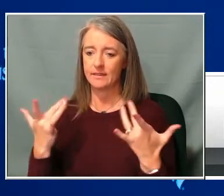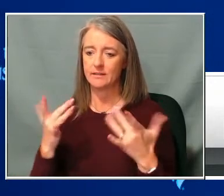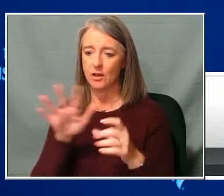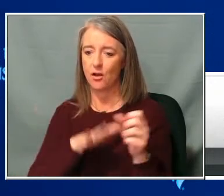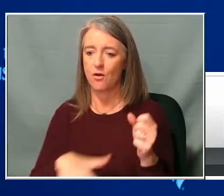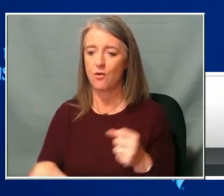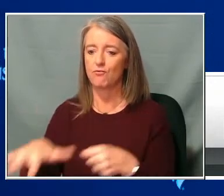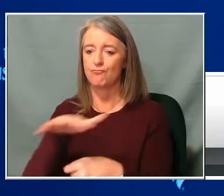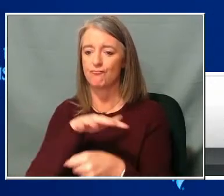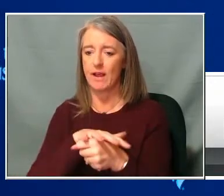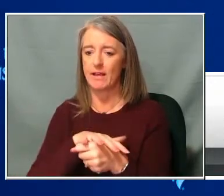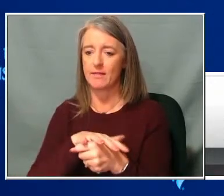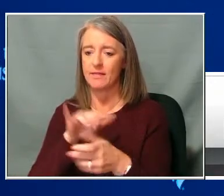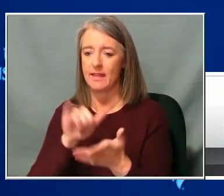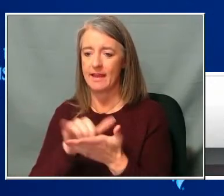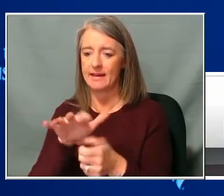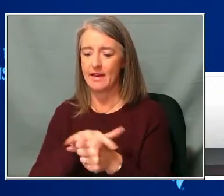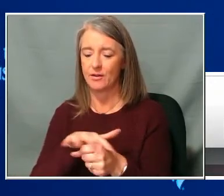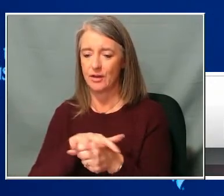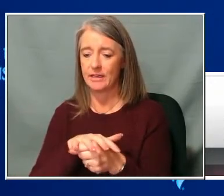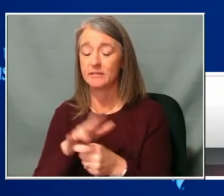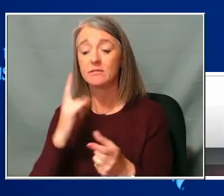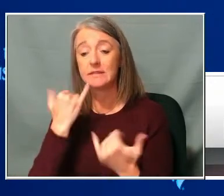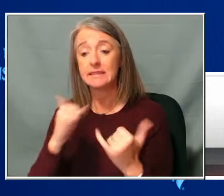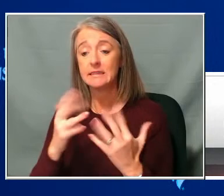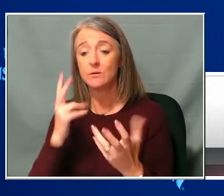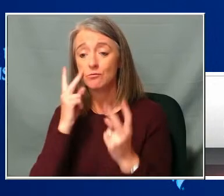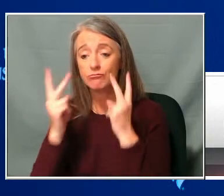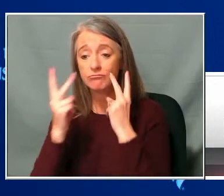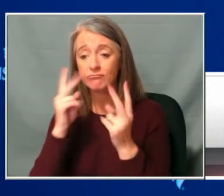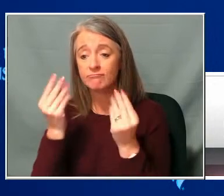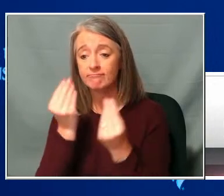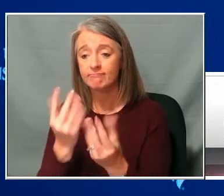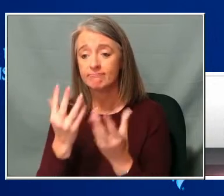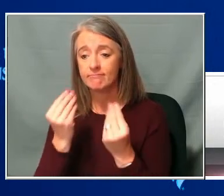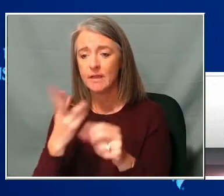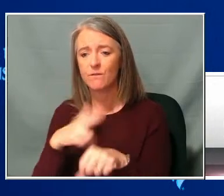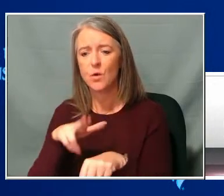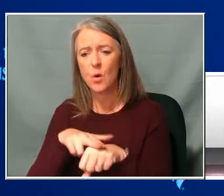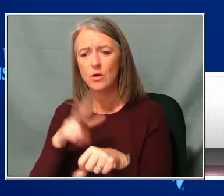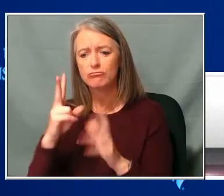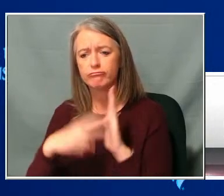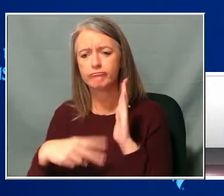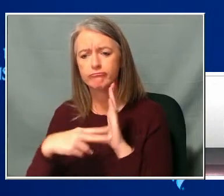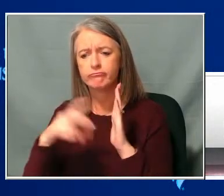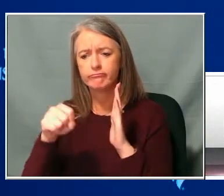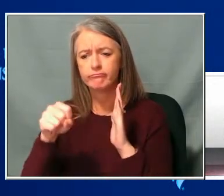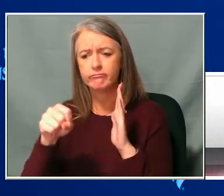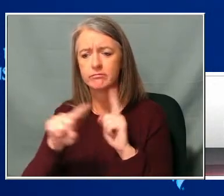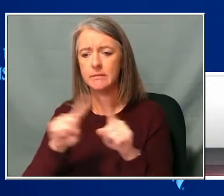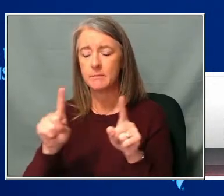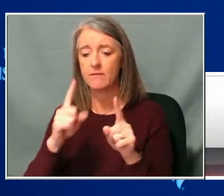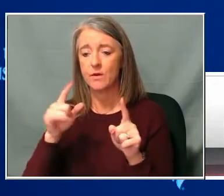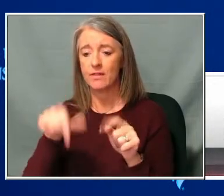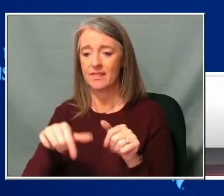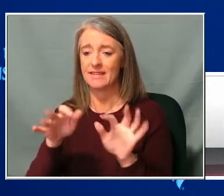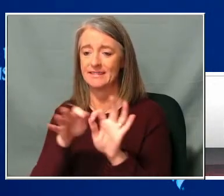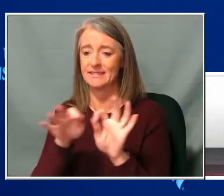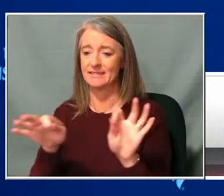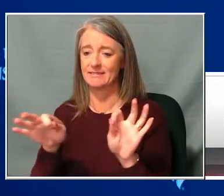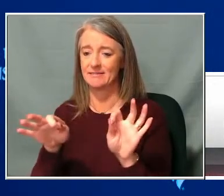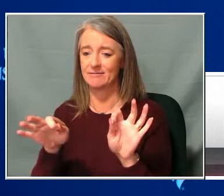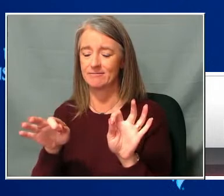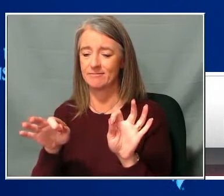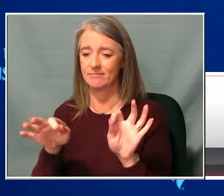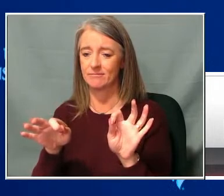that market area. So, you know, we still want to see what all the information is, of course, but for this headline, again, to your point,